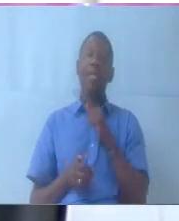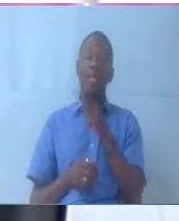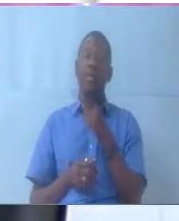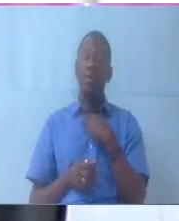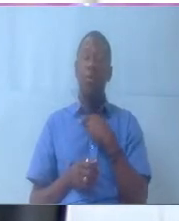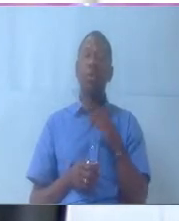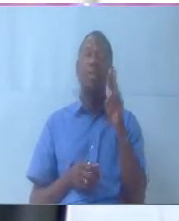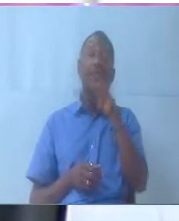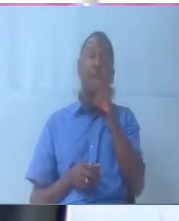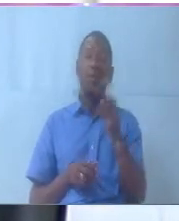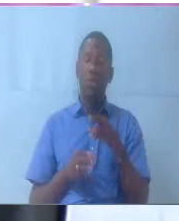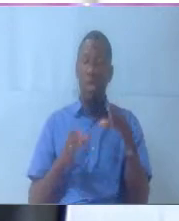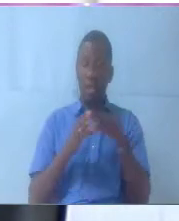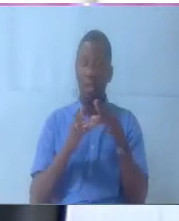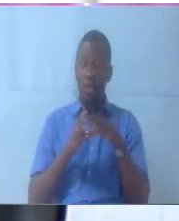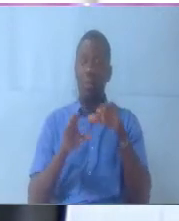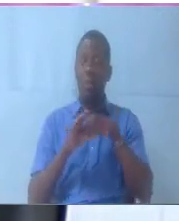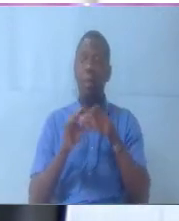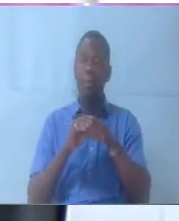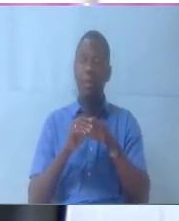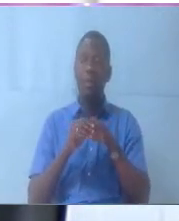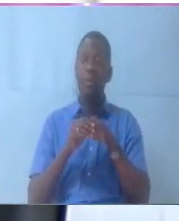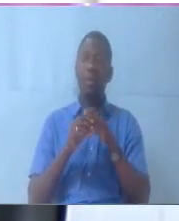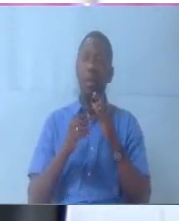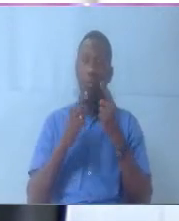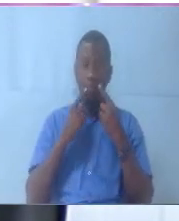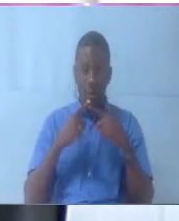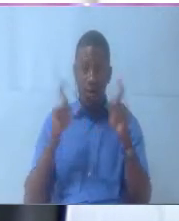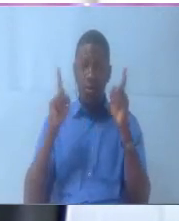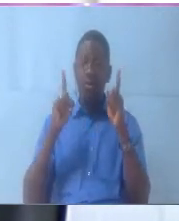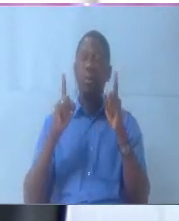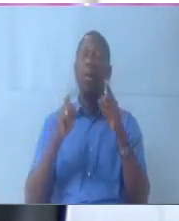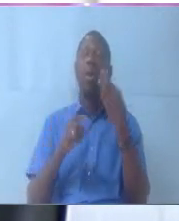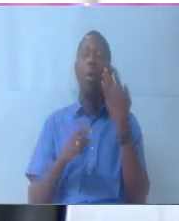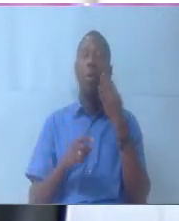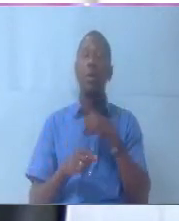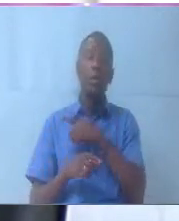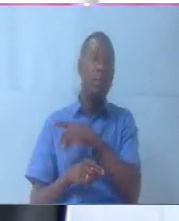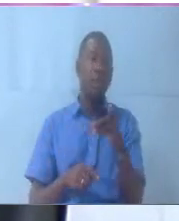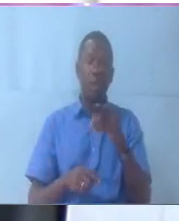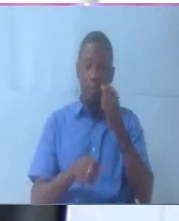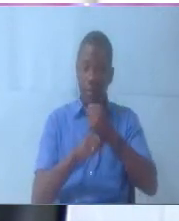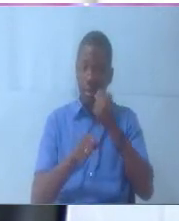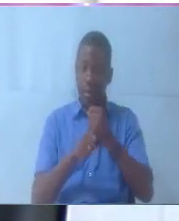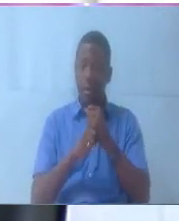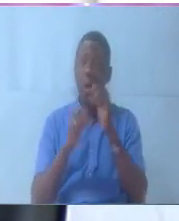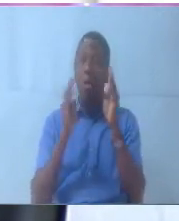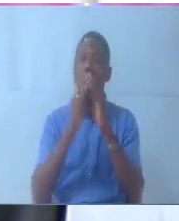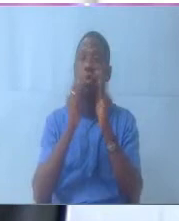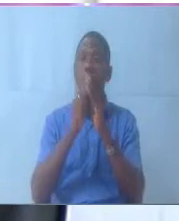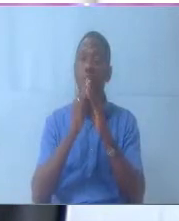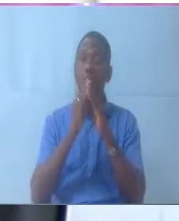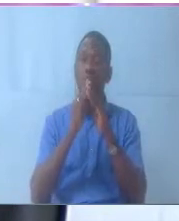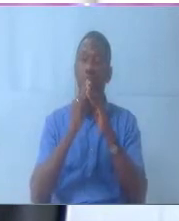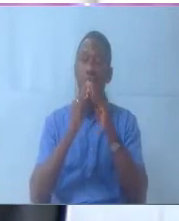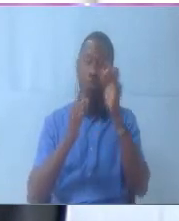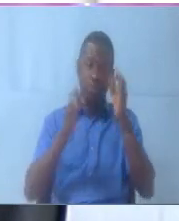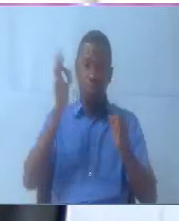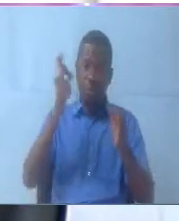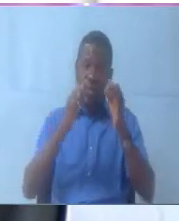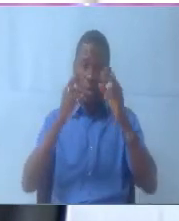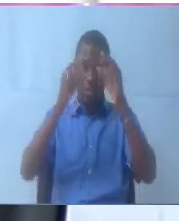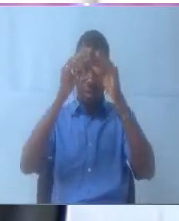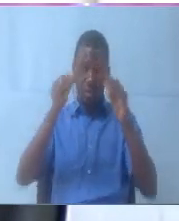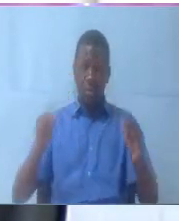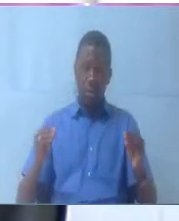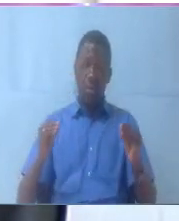alu onata ke député bum fongola kallori ngoleti when they created the Bundung Court biri kiti bundung kiti bunda londi